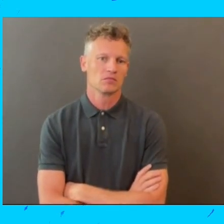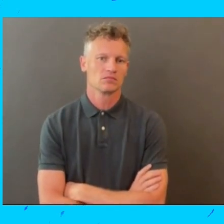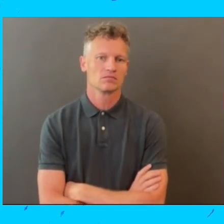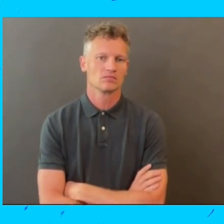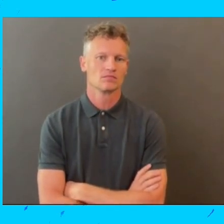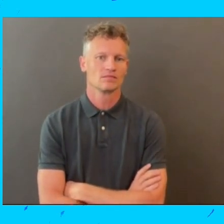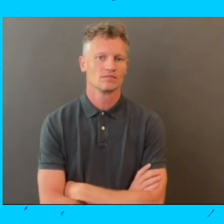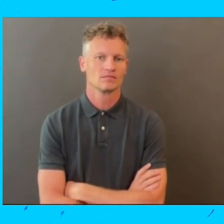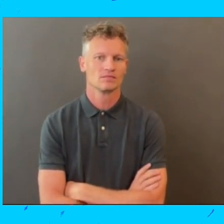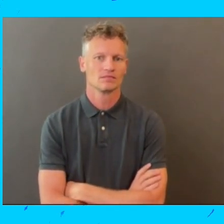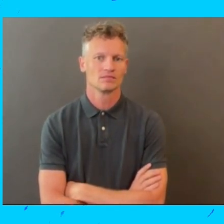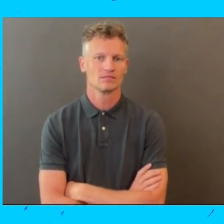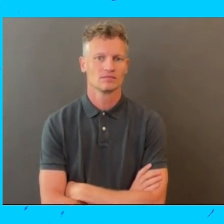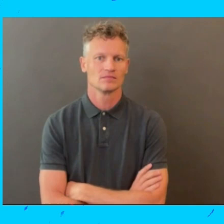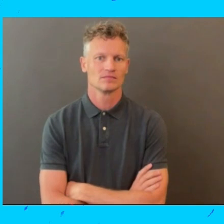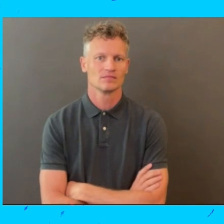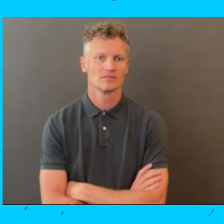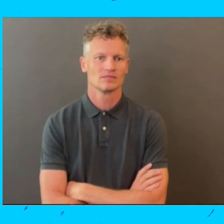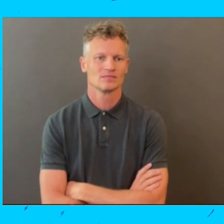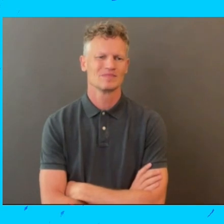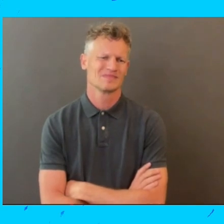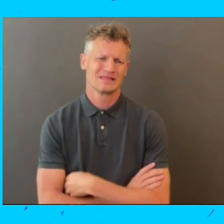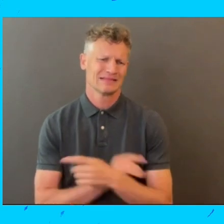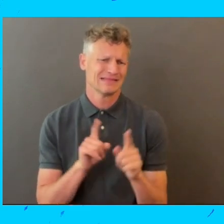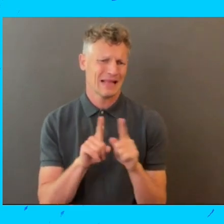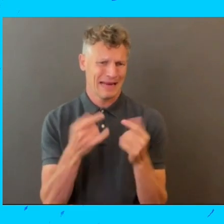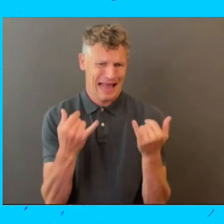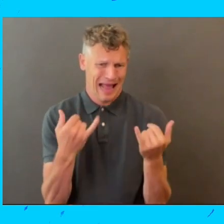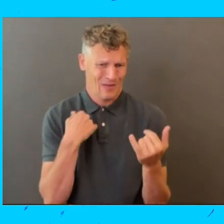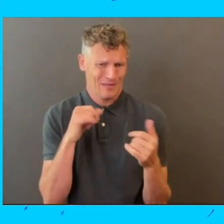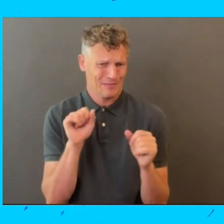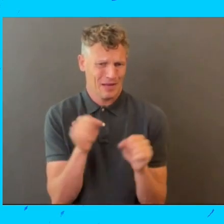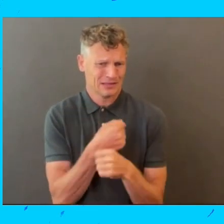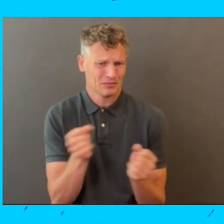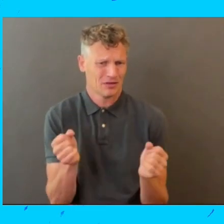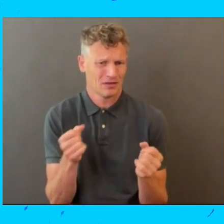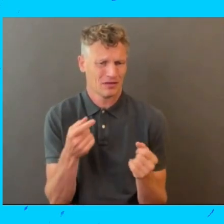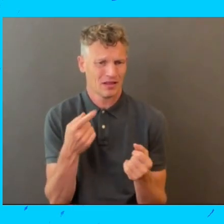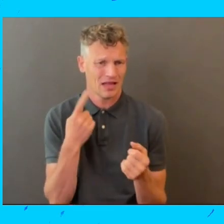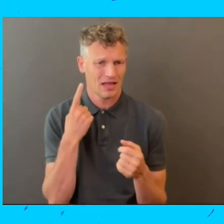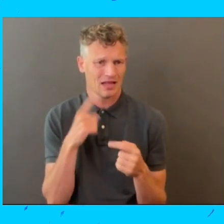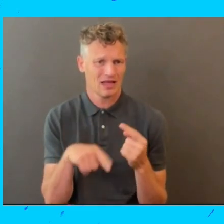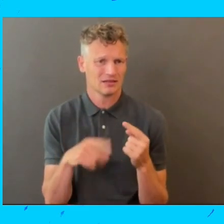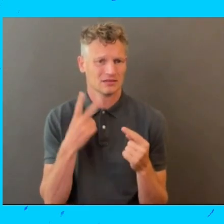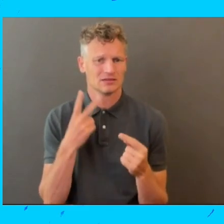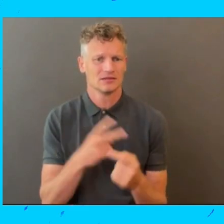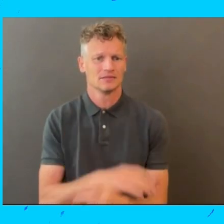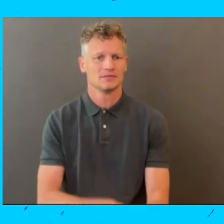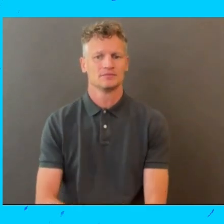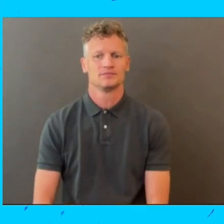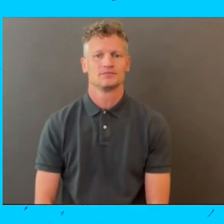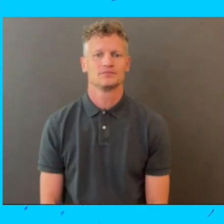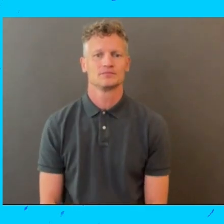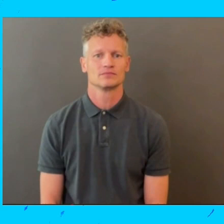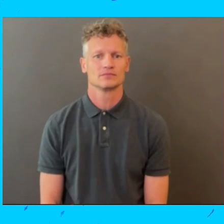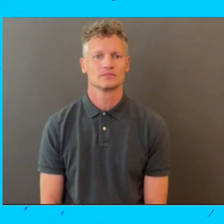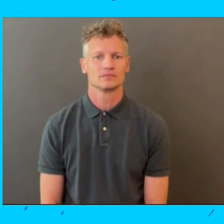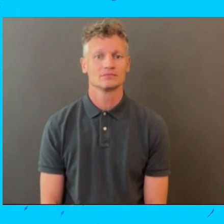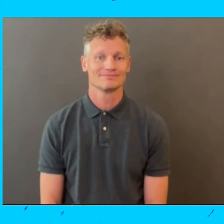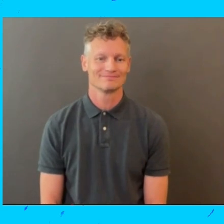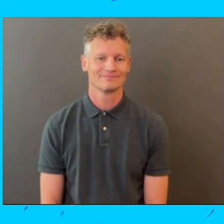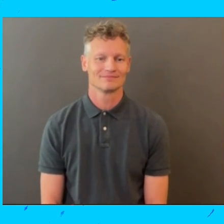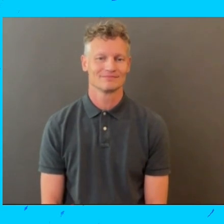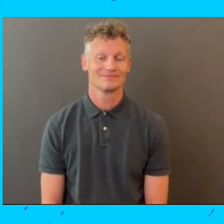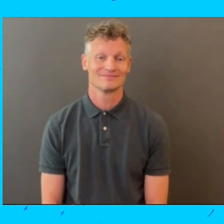period for physical, emotional, and social development that sets the foundation for future health and well-being and has